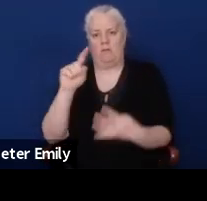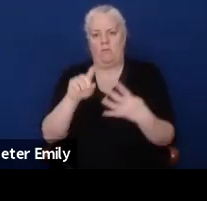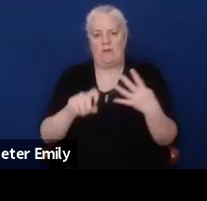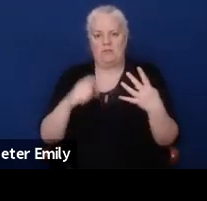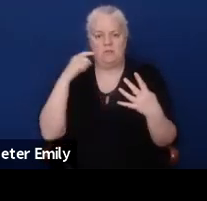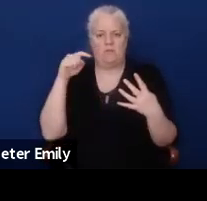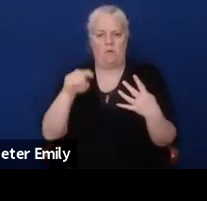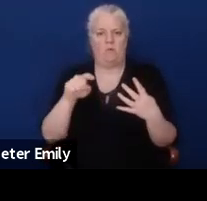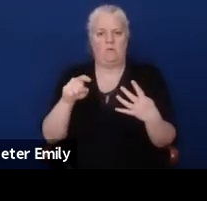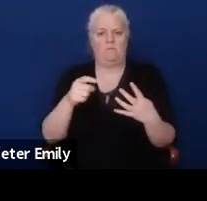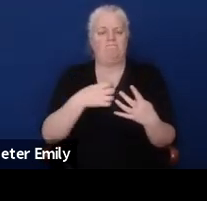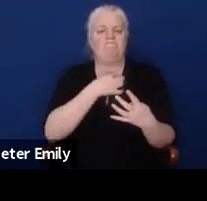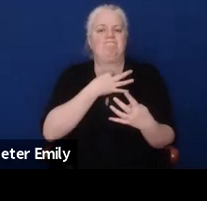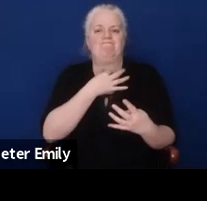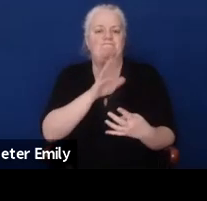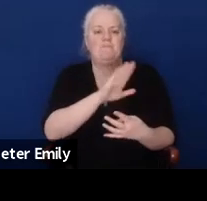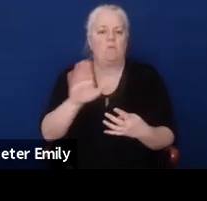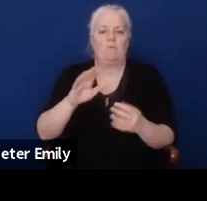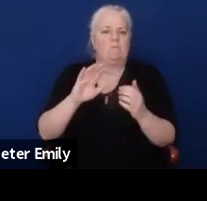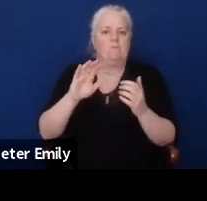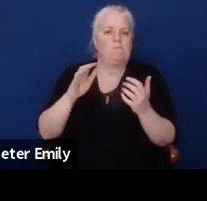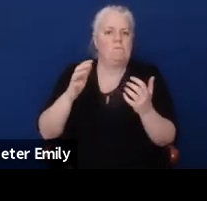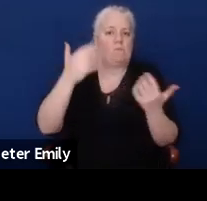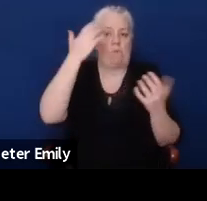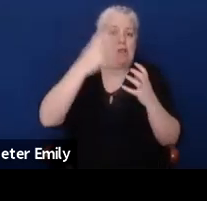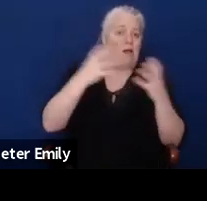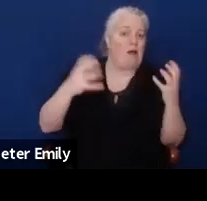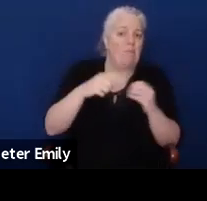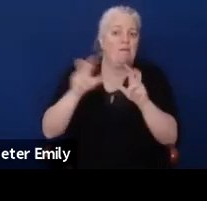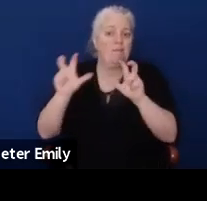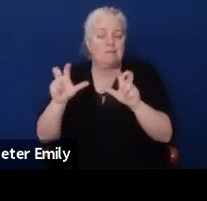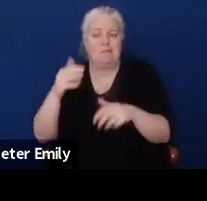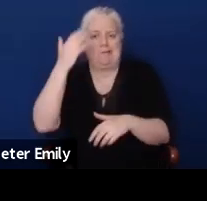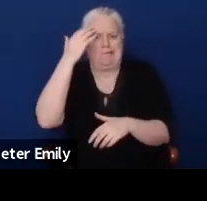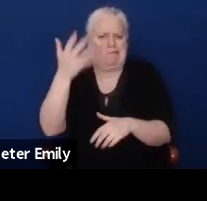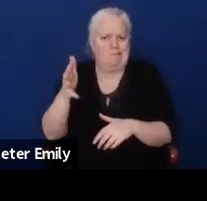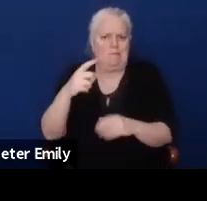information about you, how much you know about investment and investing or saving.